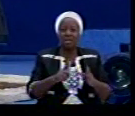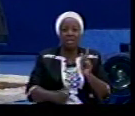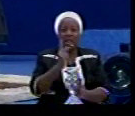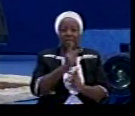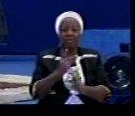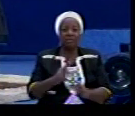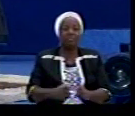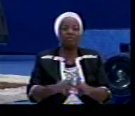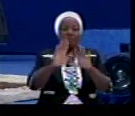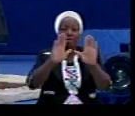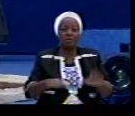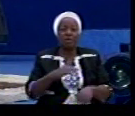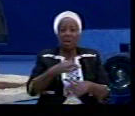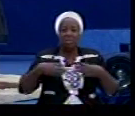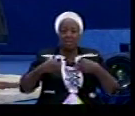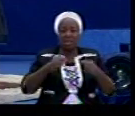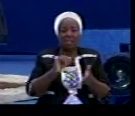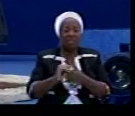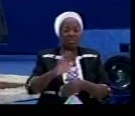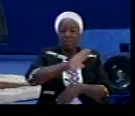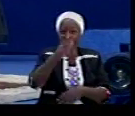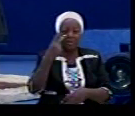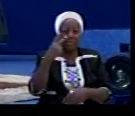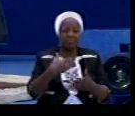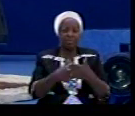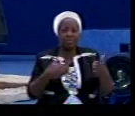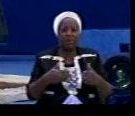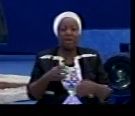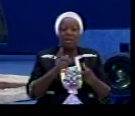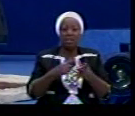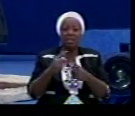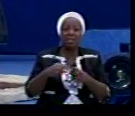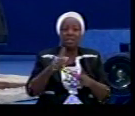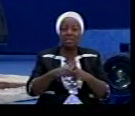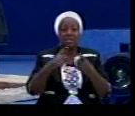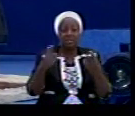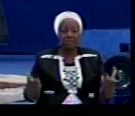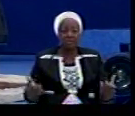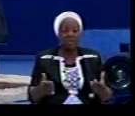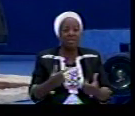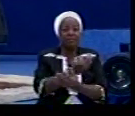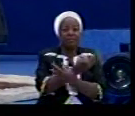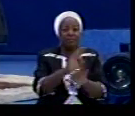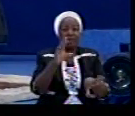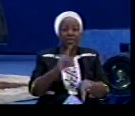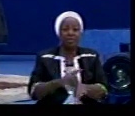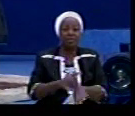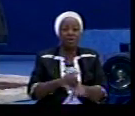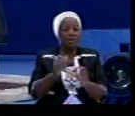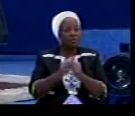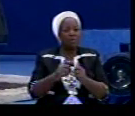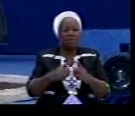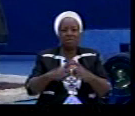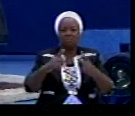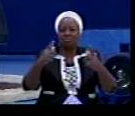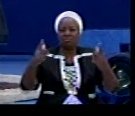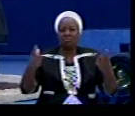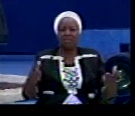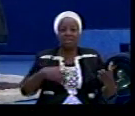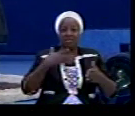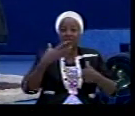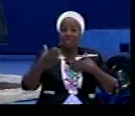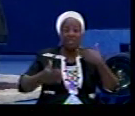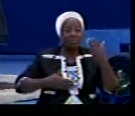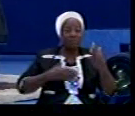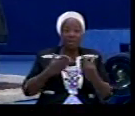healing, unprecedented deliverance, unprecedented freedom with great joy